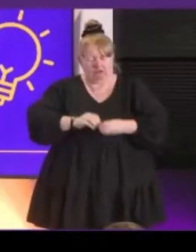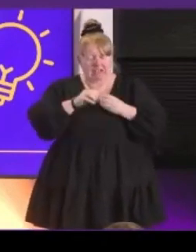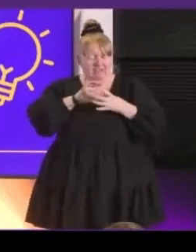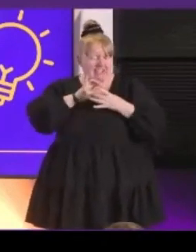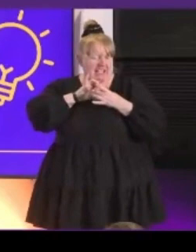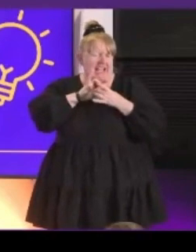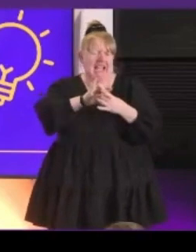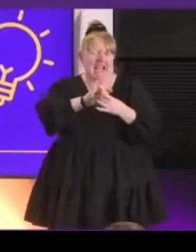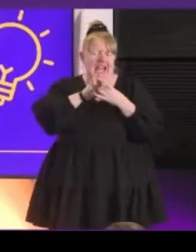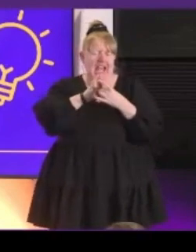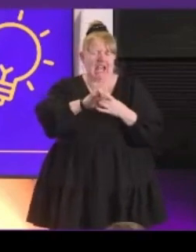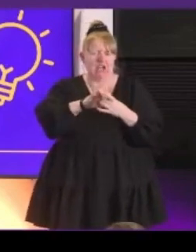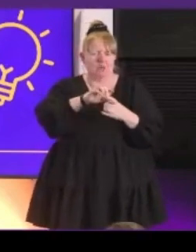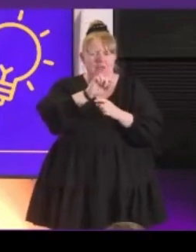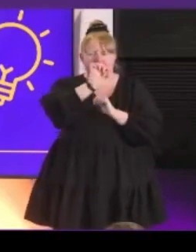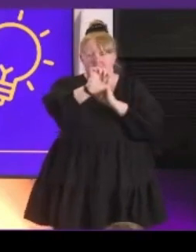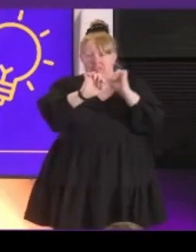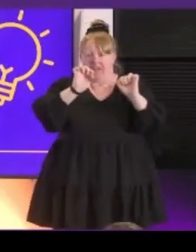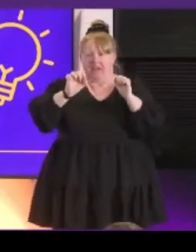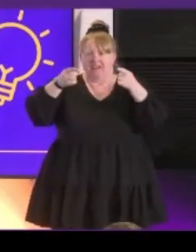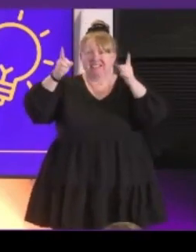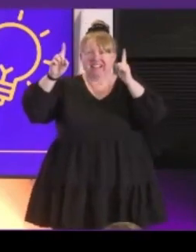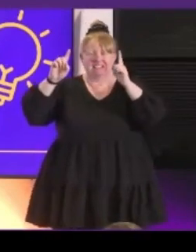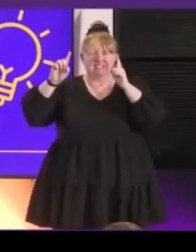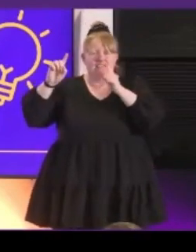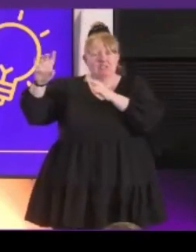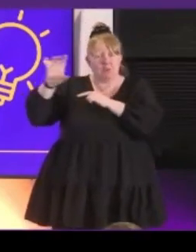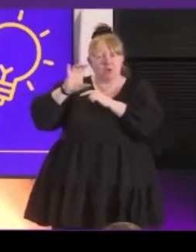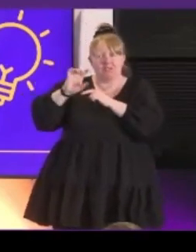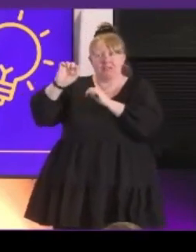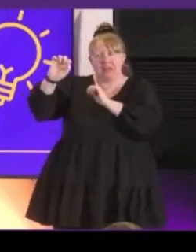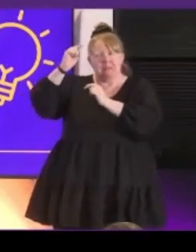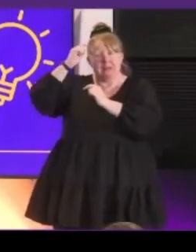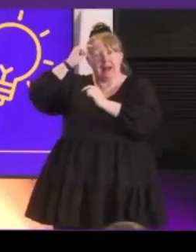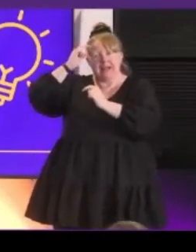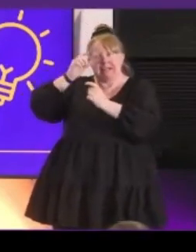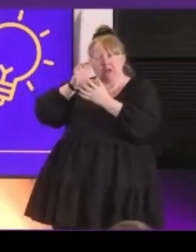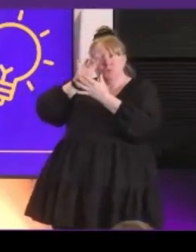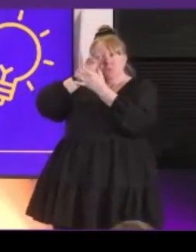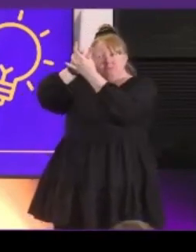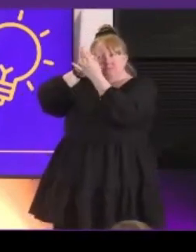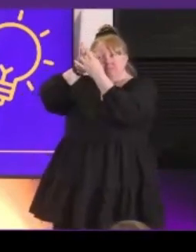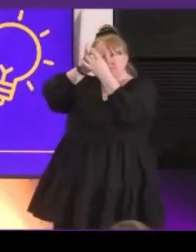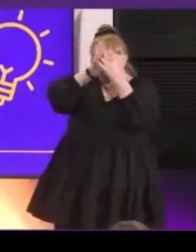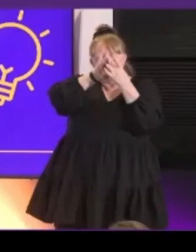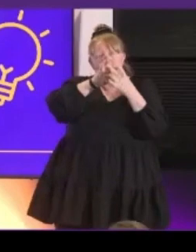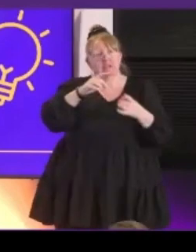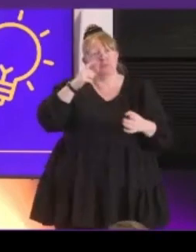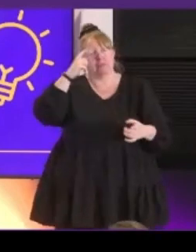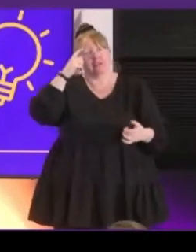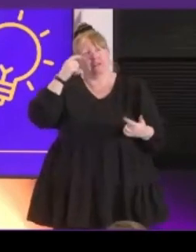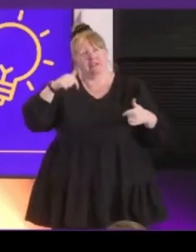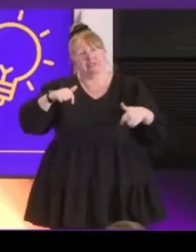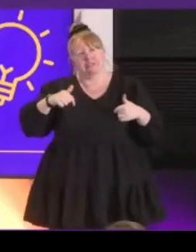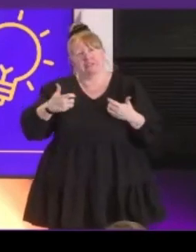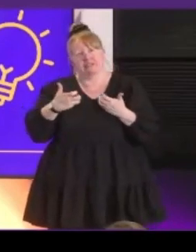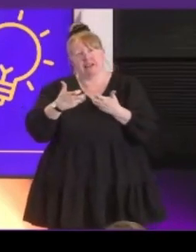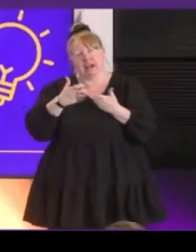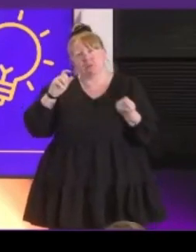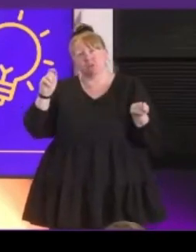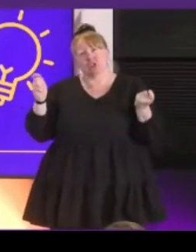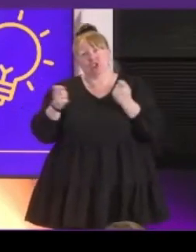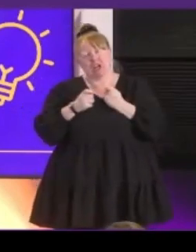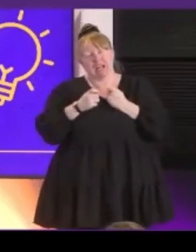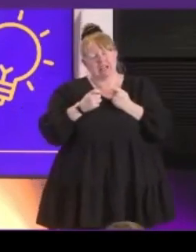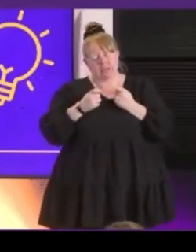engage the minds of those executive sponsors? And I was thinking here about how's it kind of changing the way we're doing